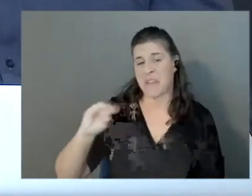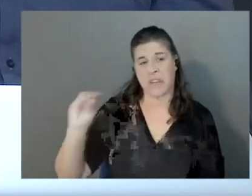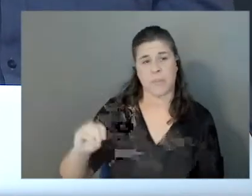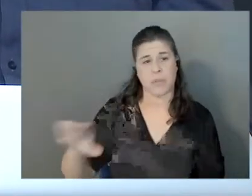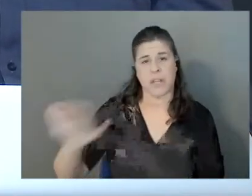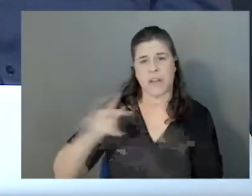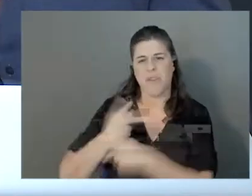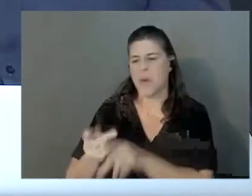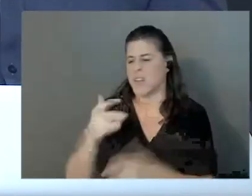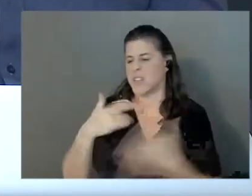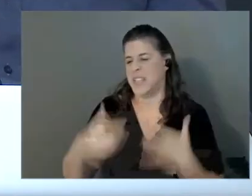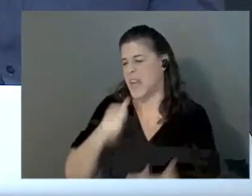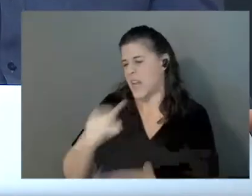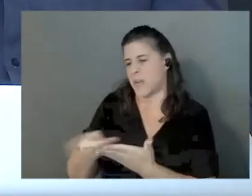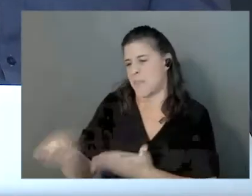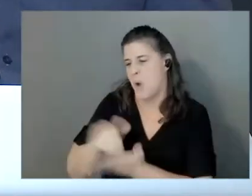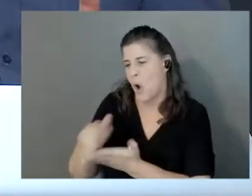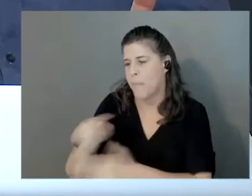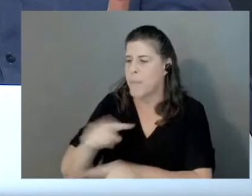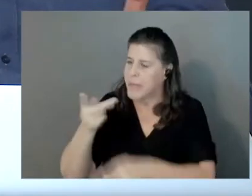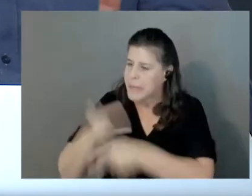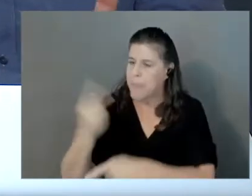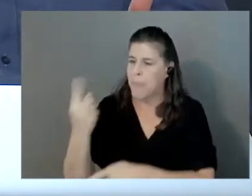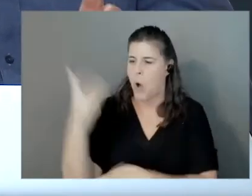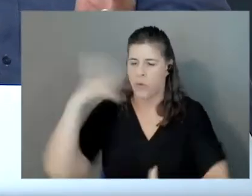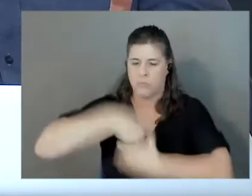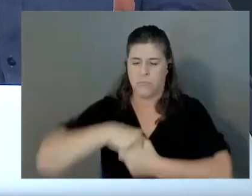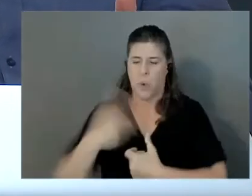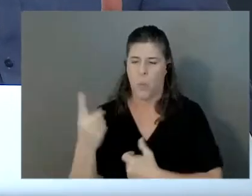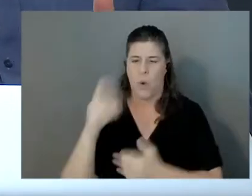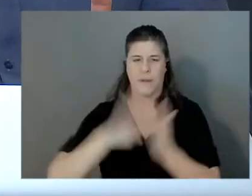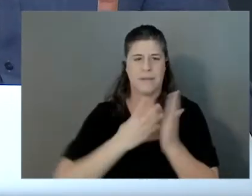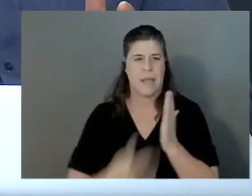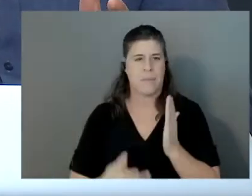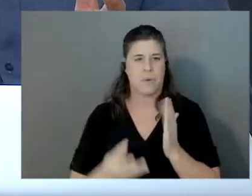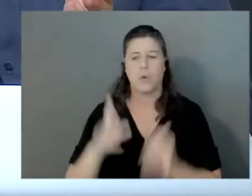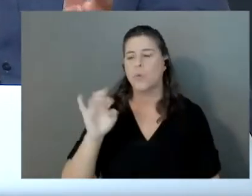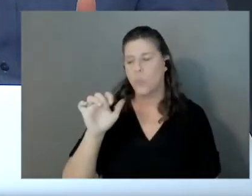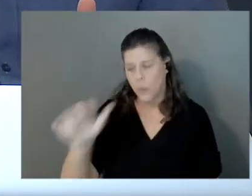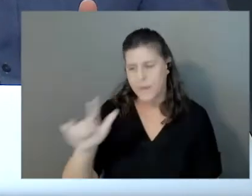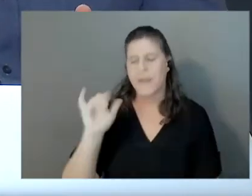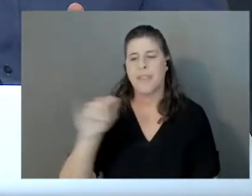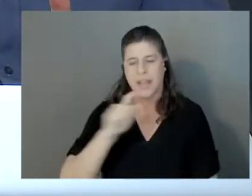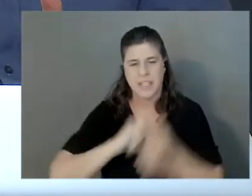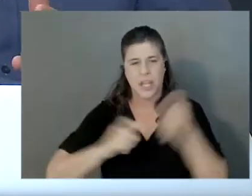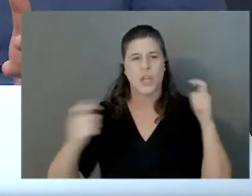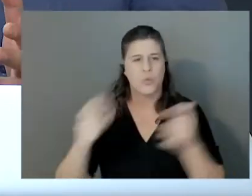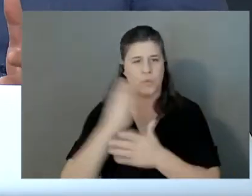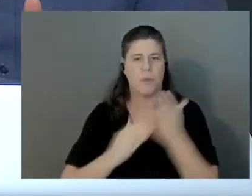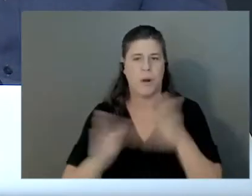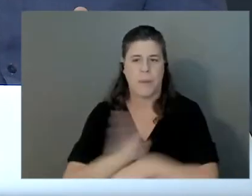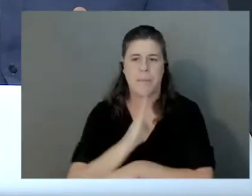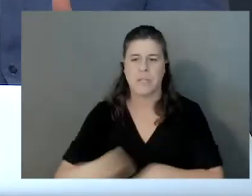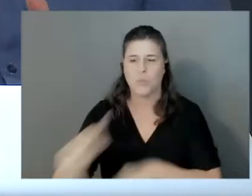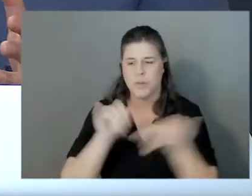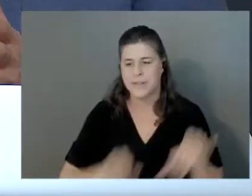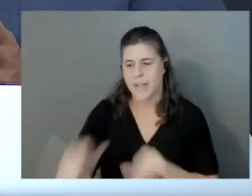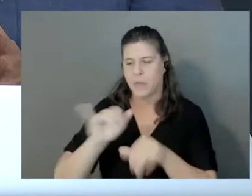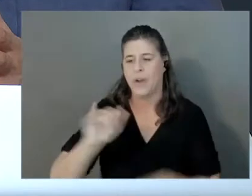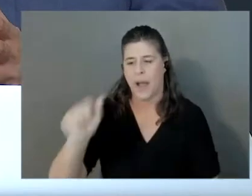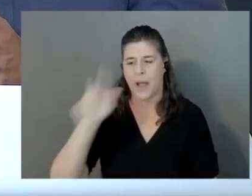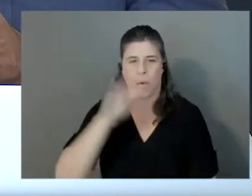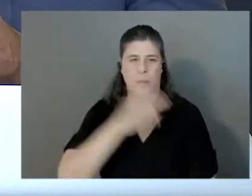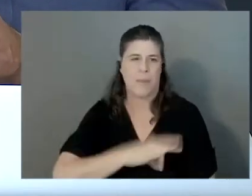accessed, but you want to keep them all in one table. So retail is definitely a segment where standard IA can be beneficial in some use